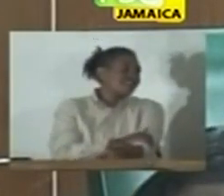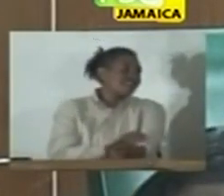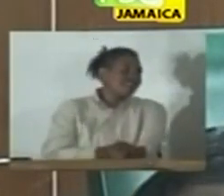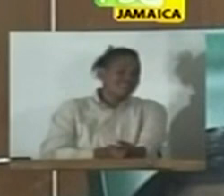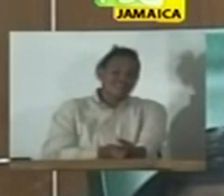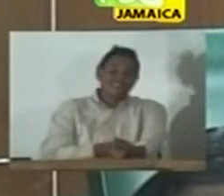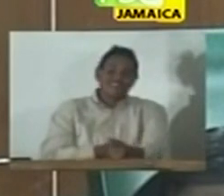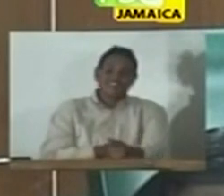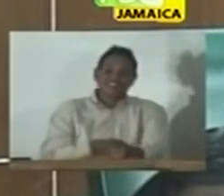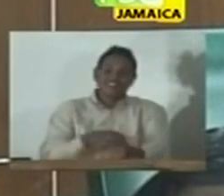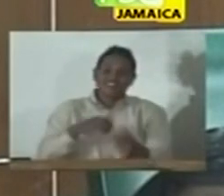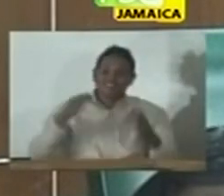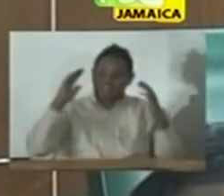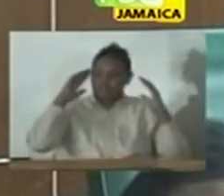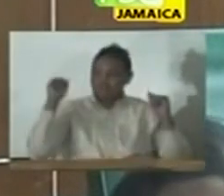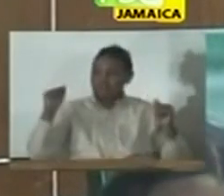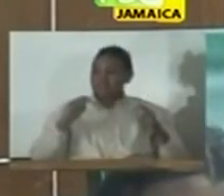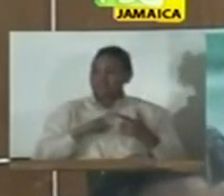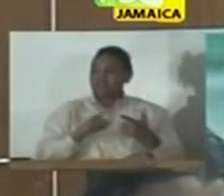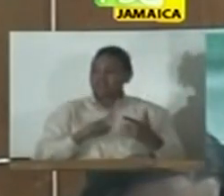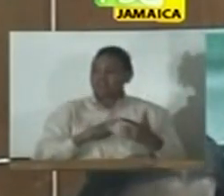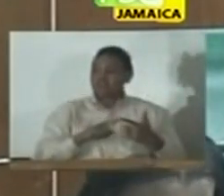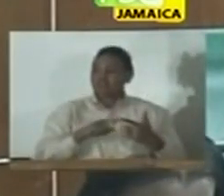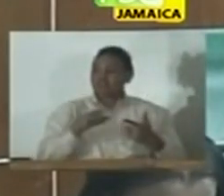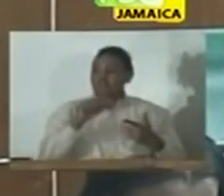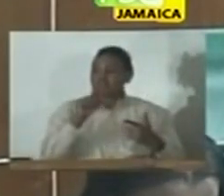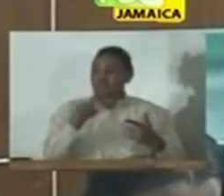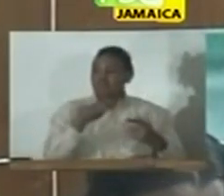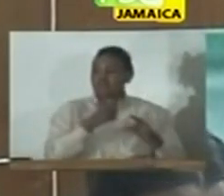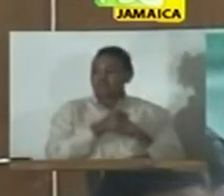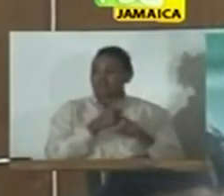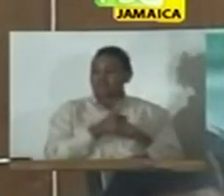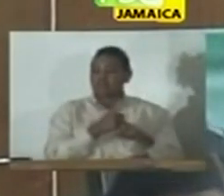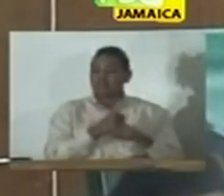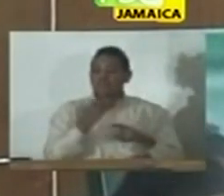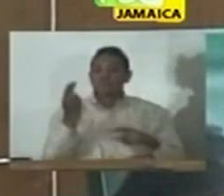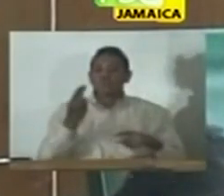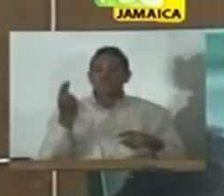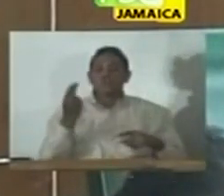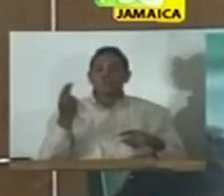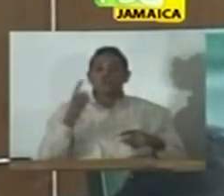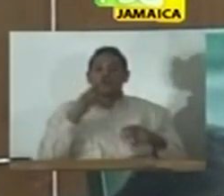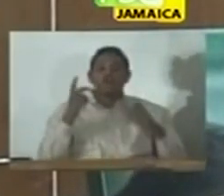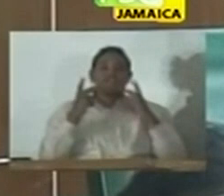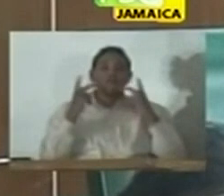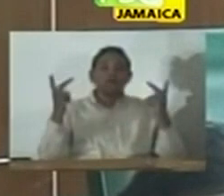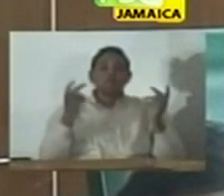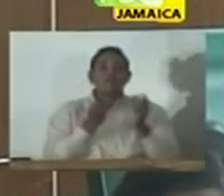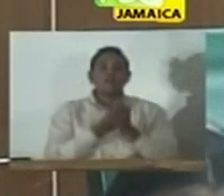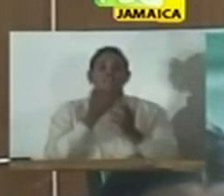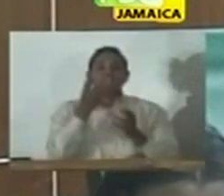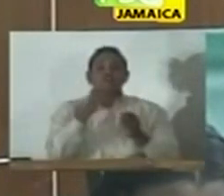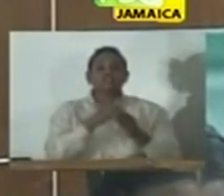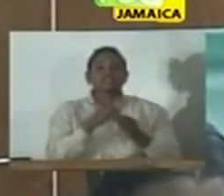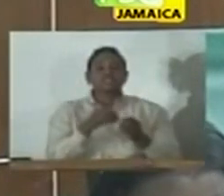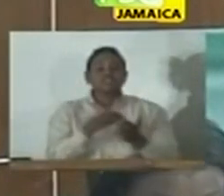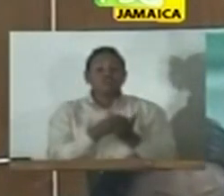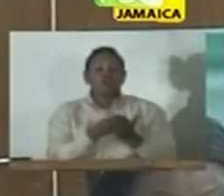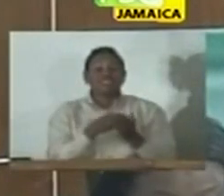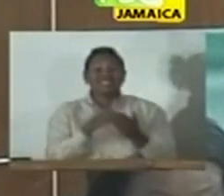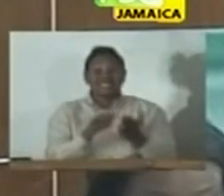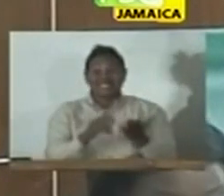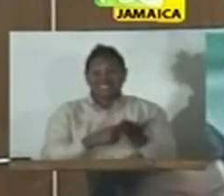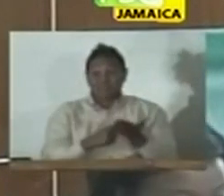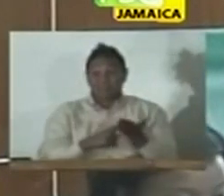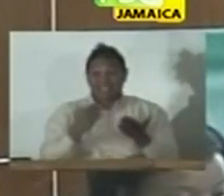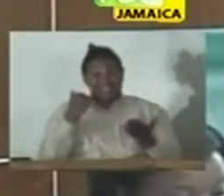Mr. President, question the use of public funds in the debate, if